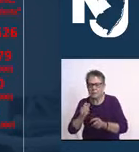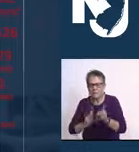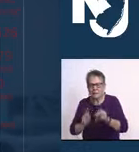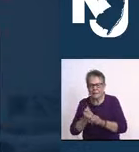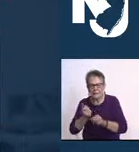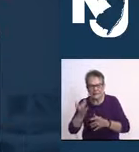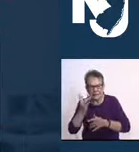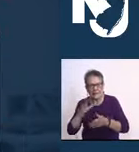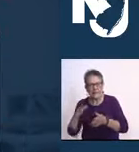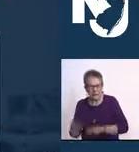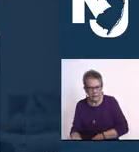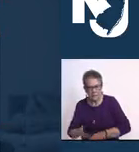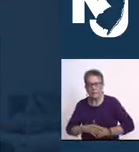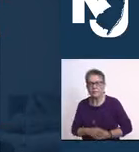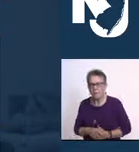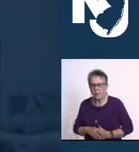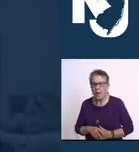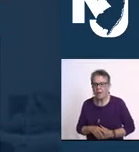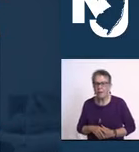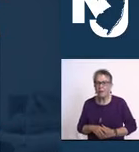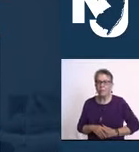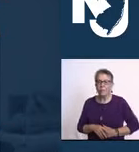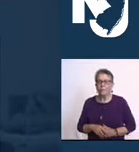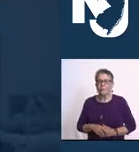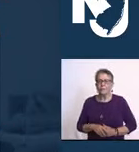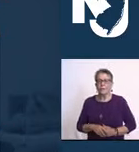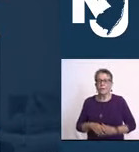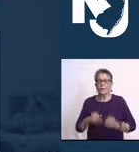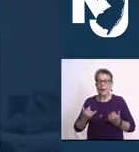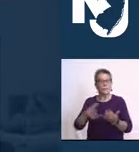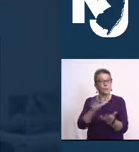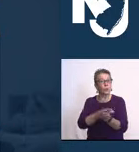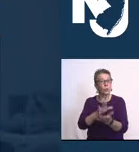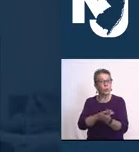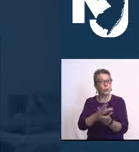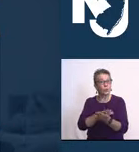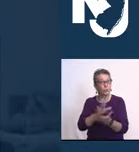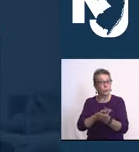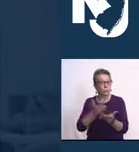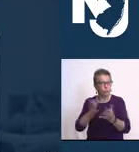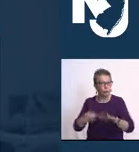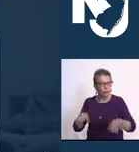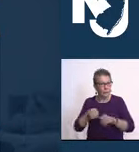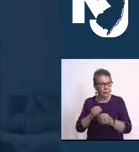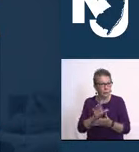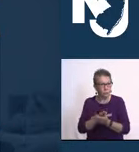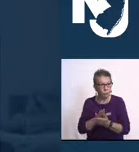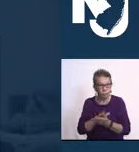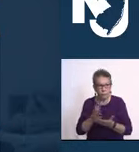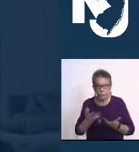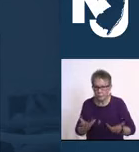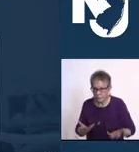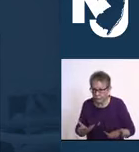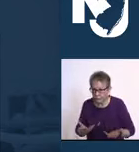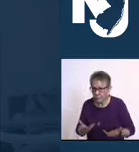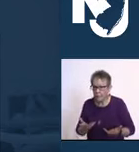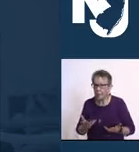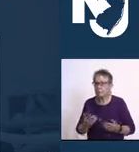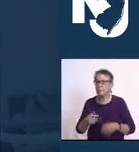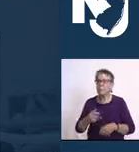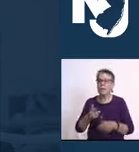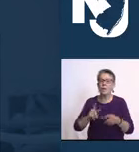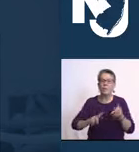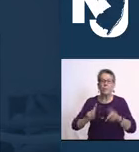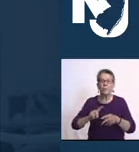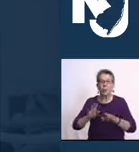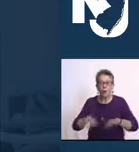schools. Here too, by the way, this is you got COVID without regard to whether it was an in-school transmission or you got it somewhere